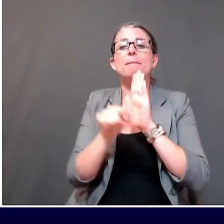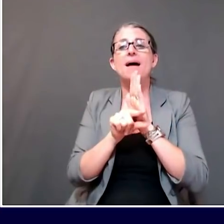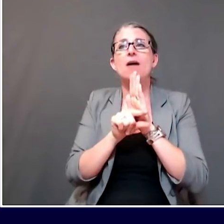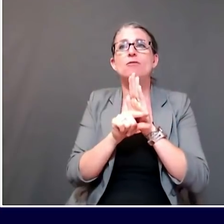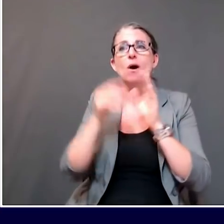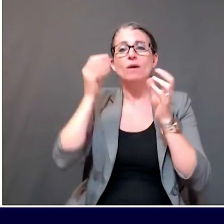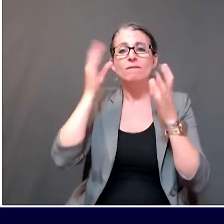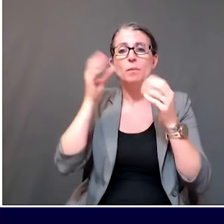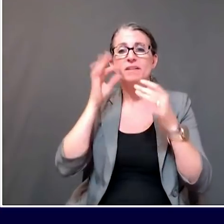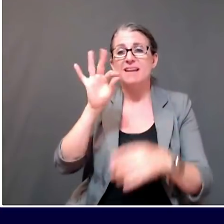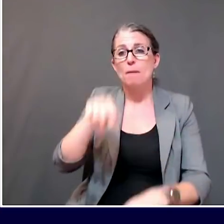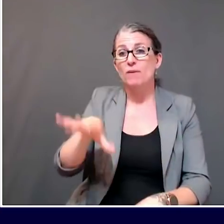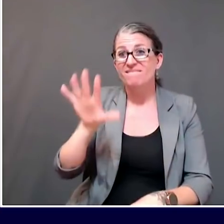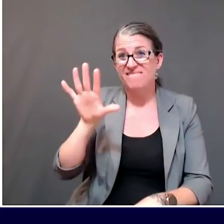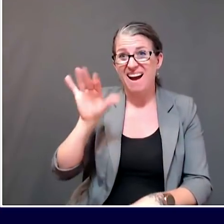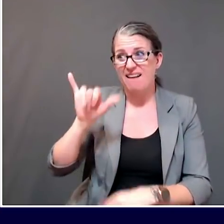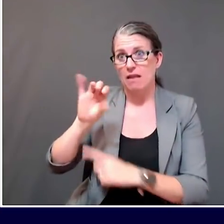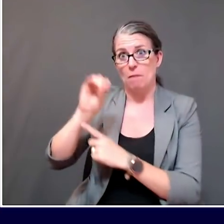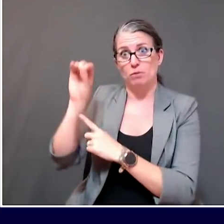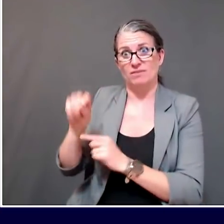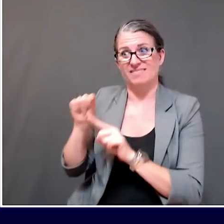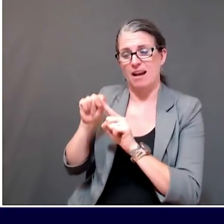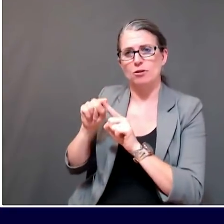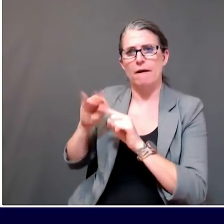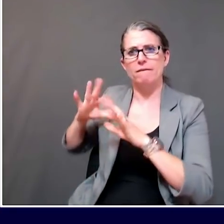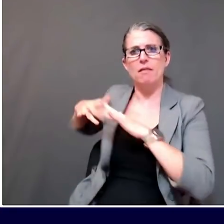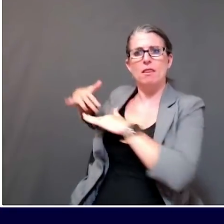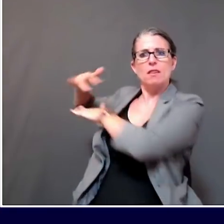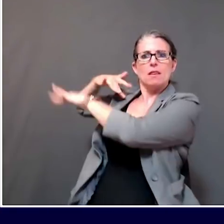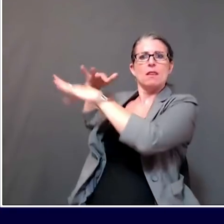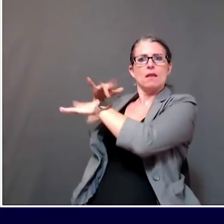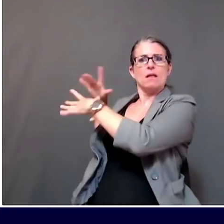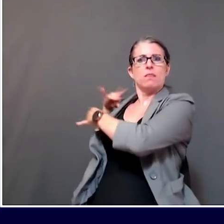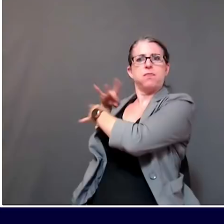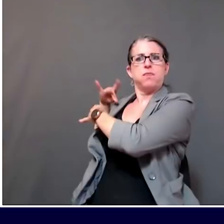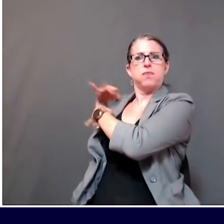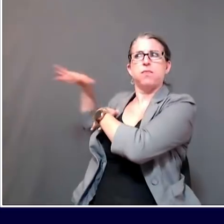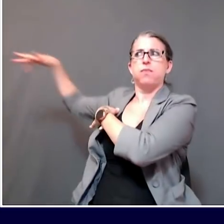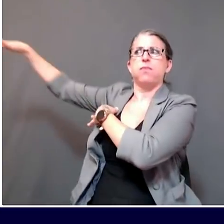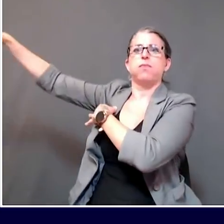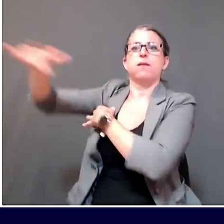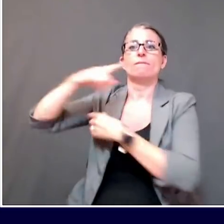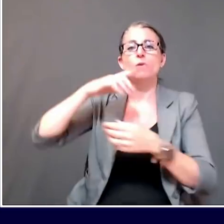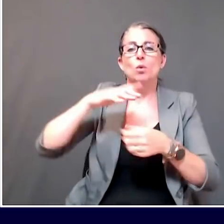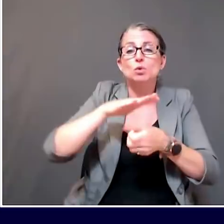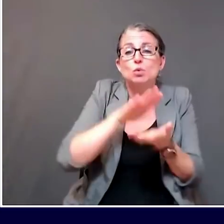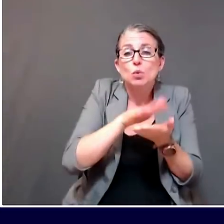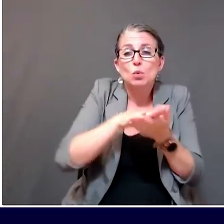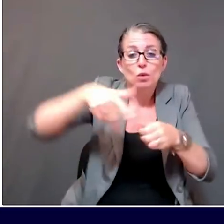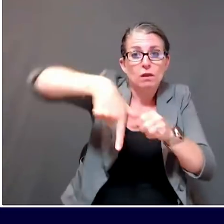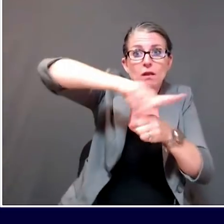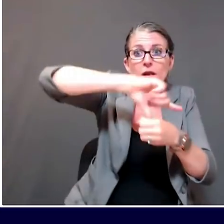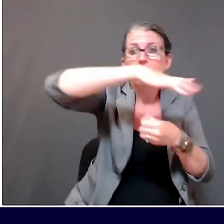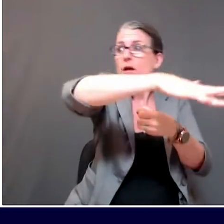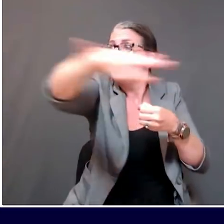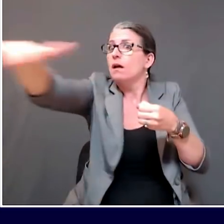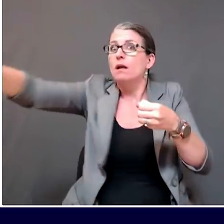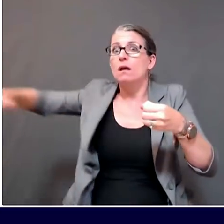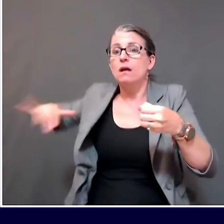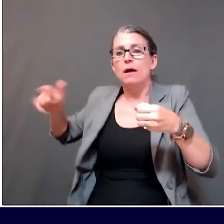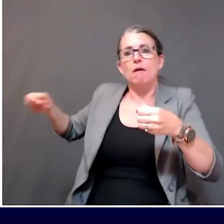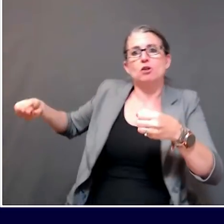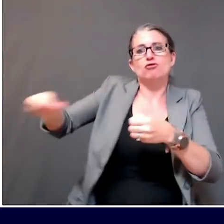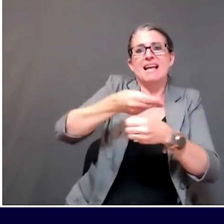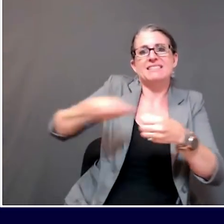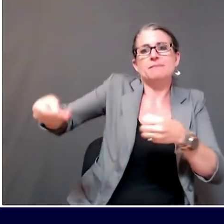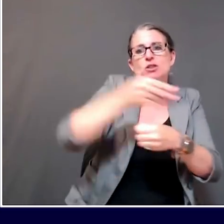if they can do in-person classes versus remote classes? So Jay, that number is important. And as we were chatting about just a couple minutes